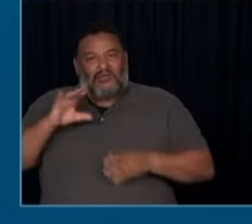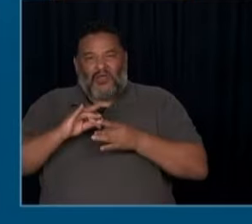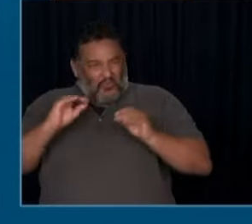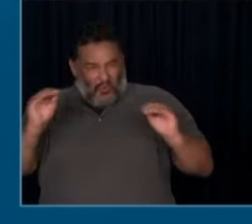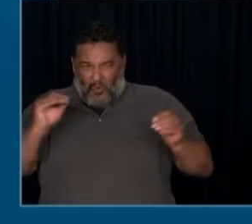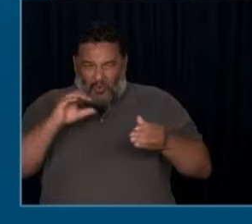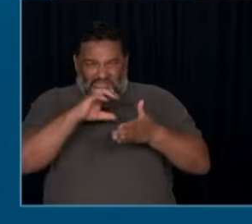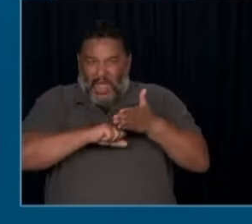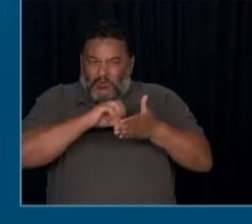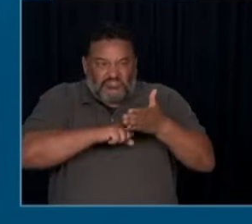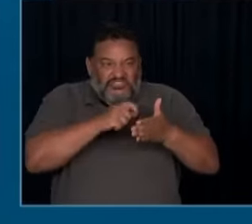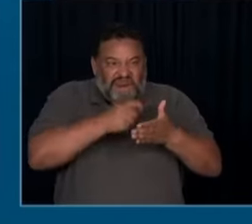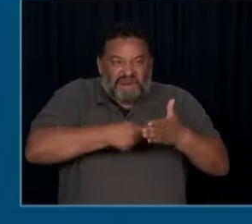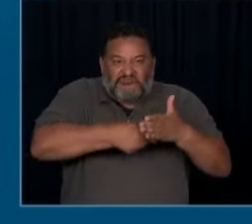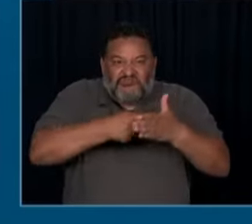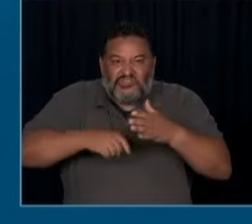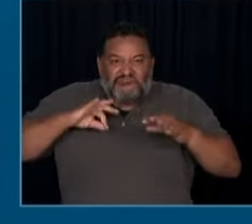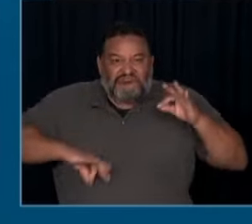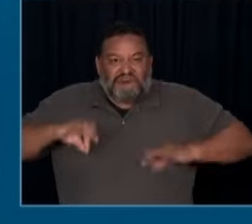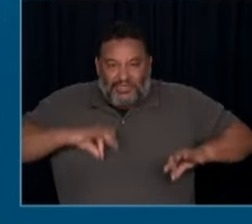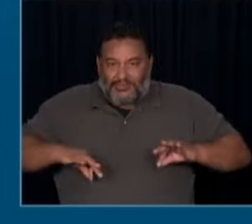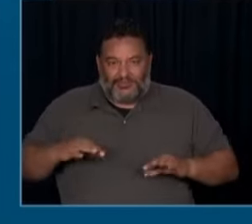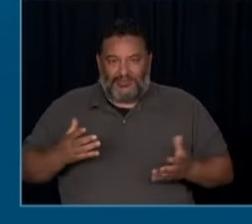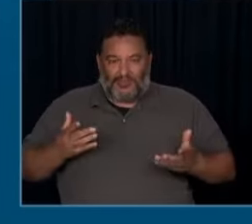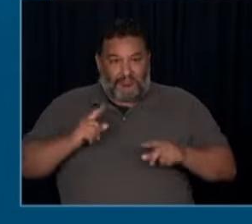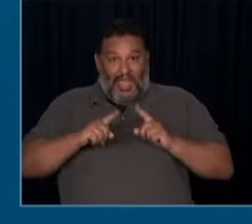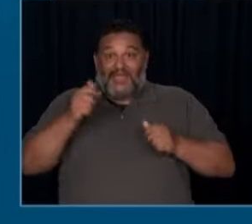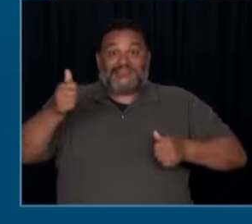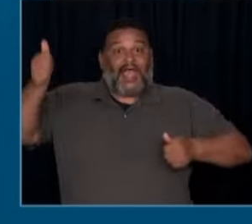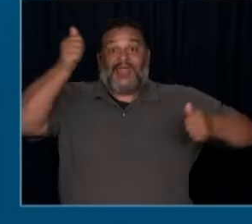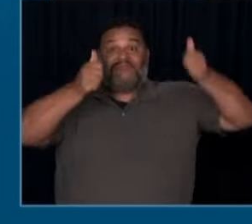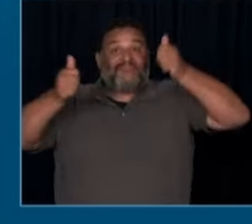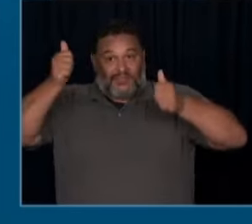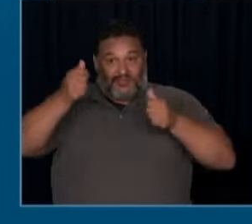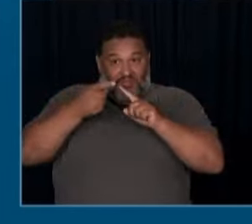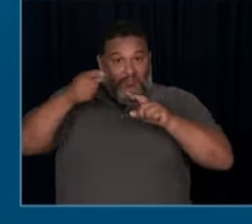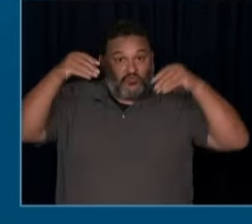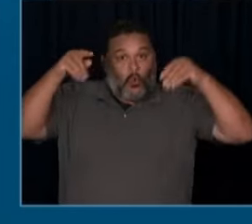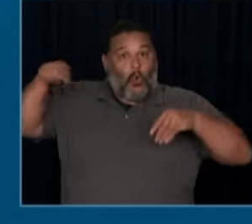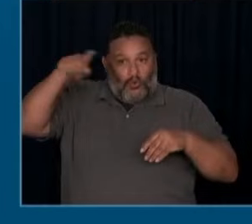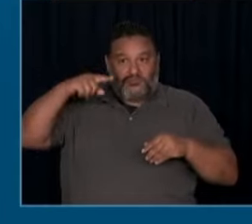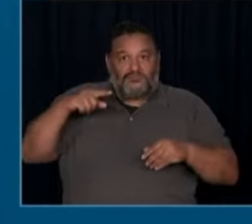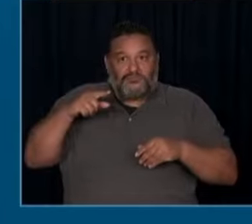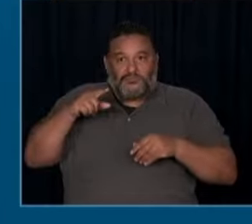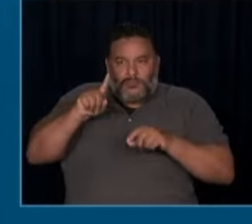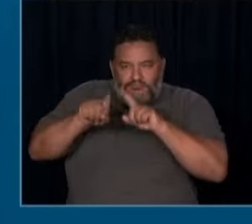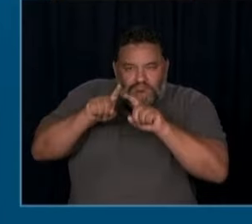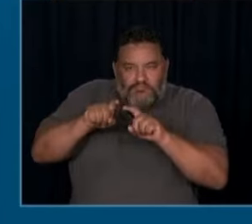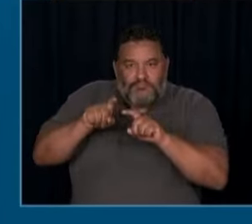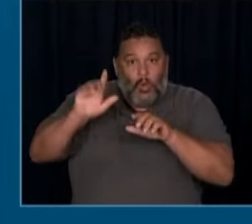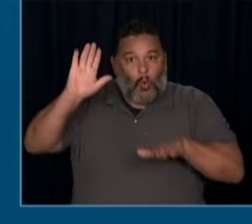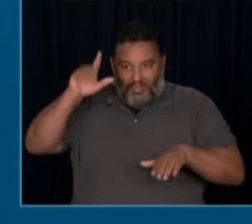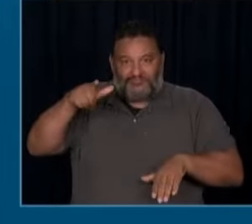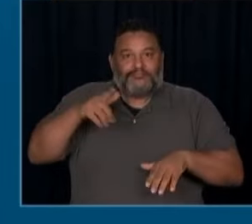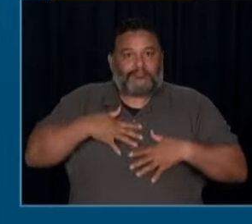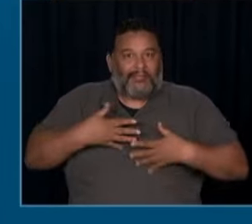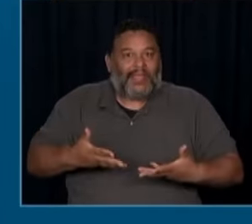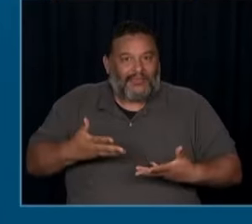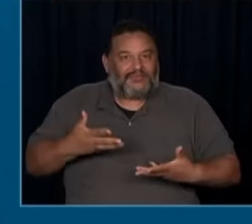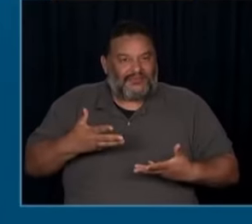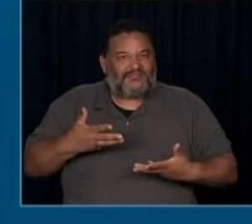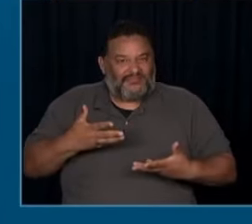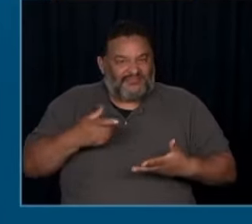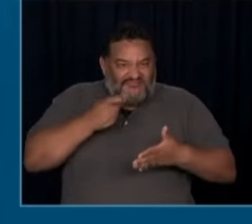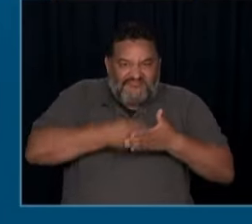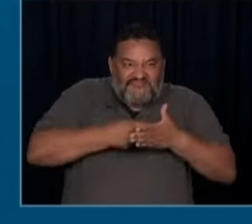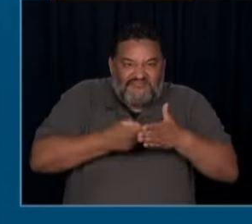at grocery stores, even though executives from these grocery stores under oath said they did do it. But we also need to continue doing some of the things that we have done.